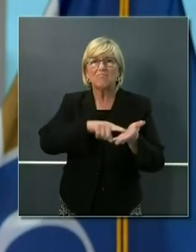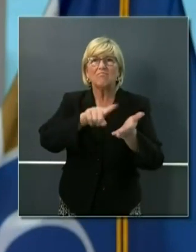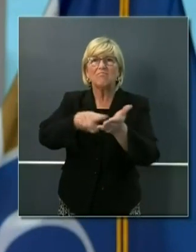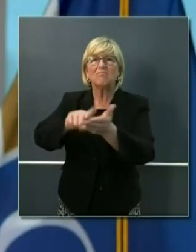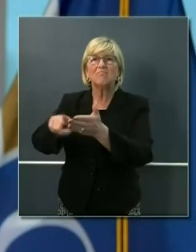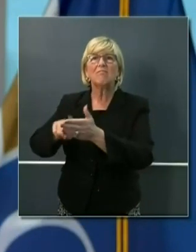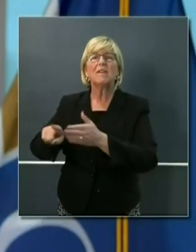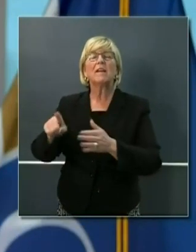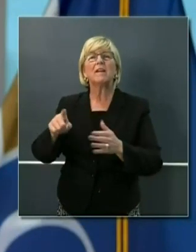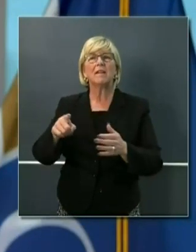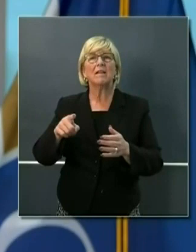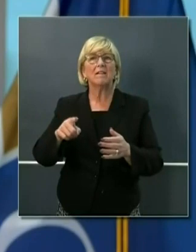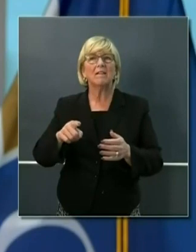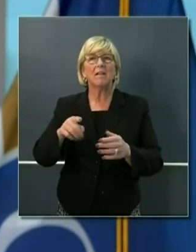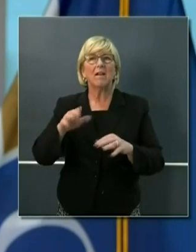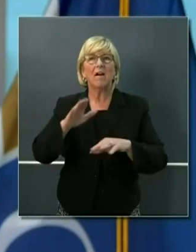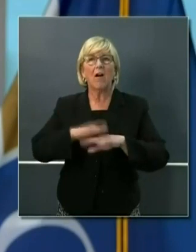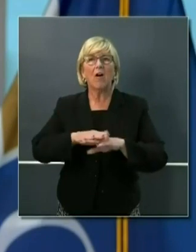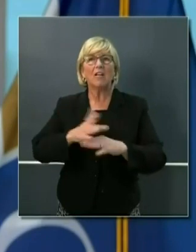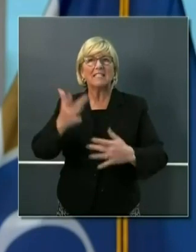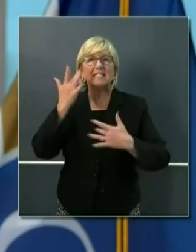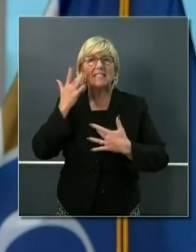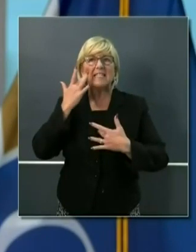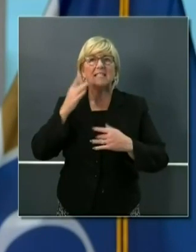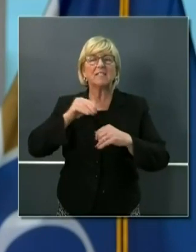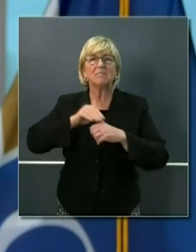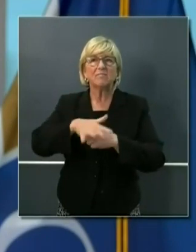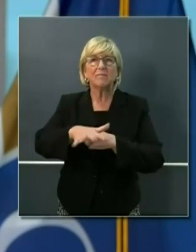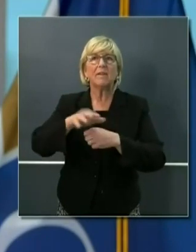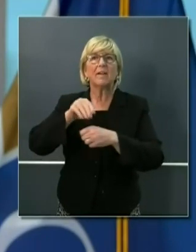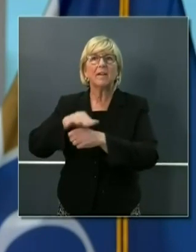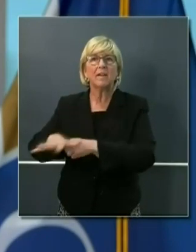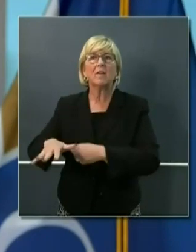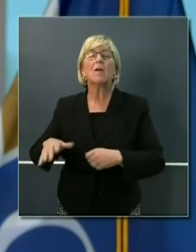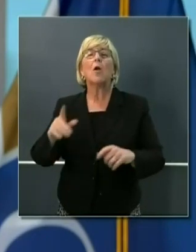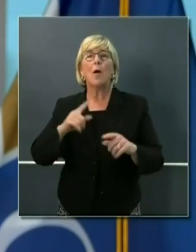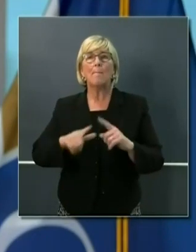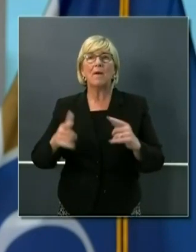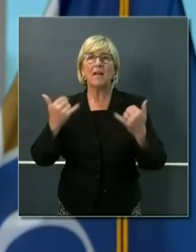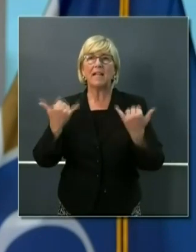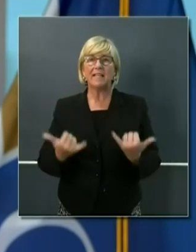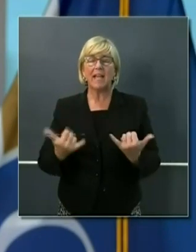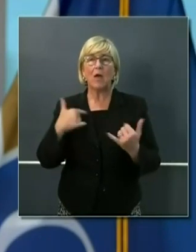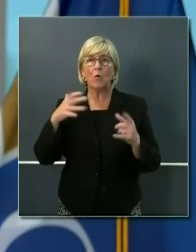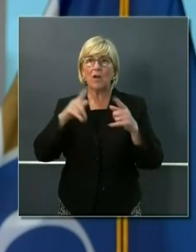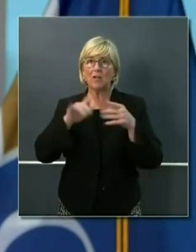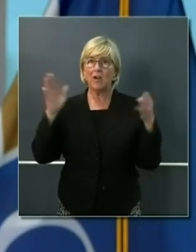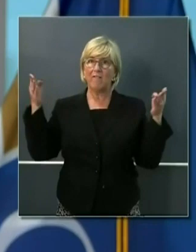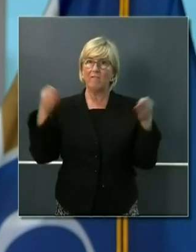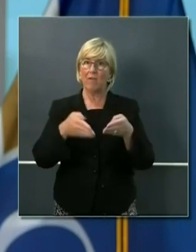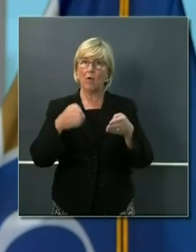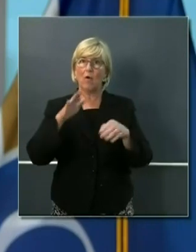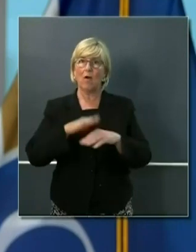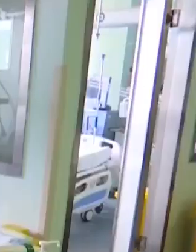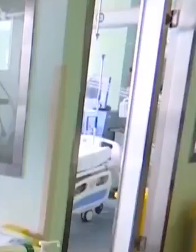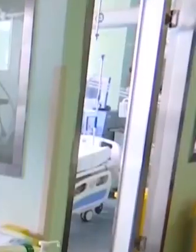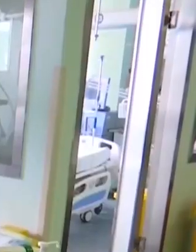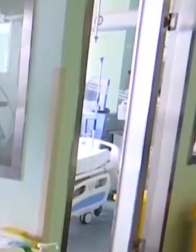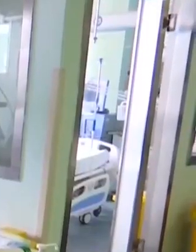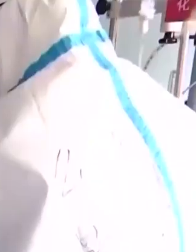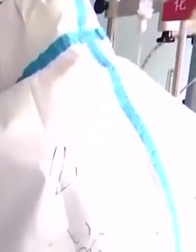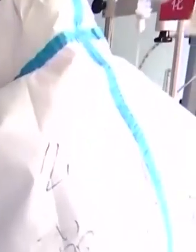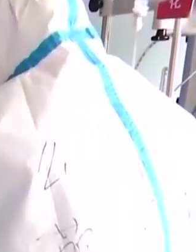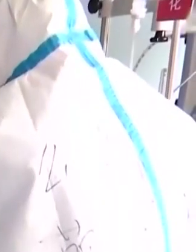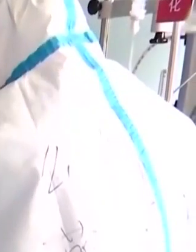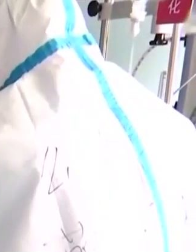do this every single day. The question that's asked of us now is to do it at a scale that we have not seen. But